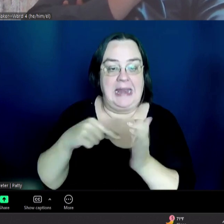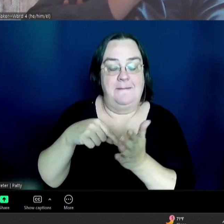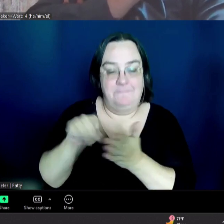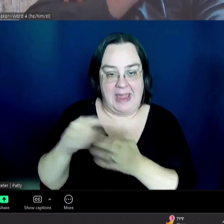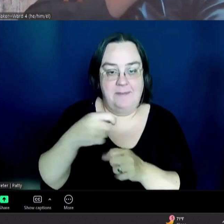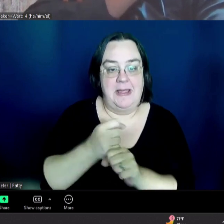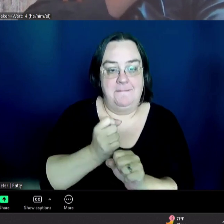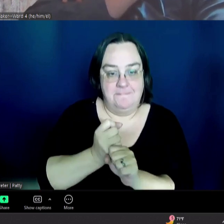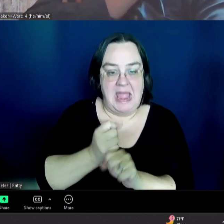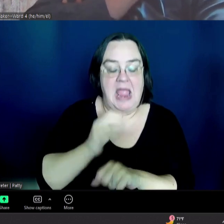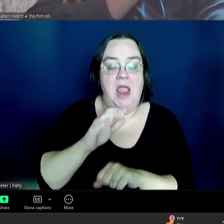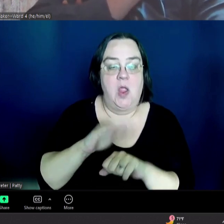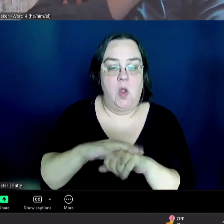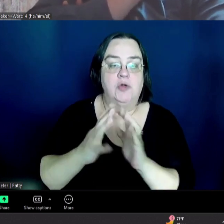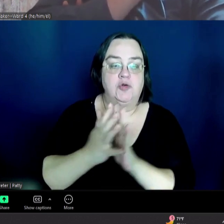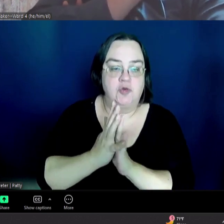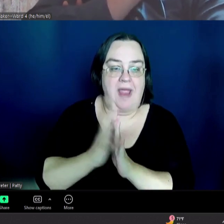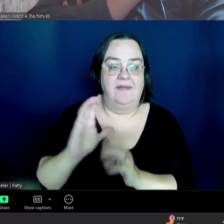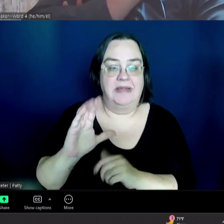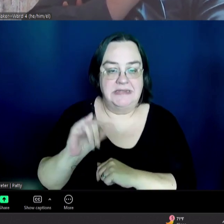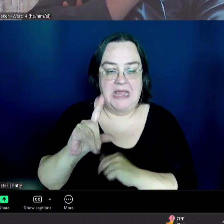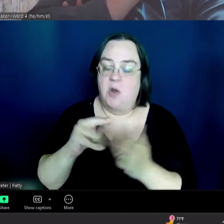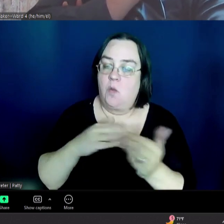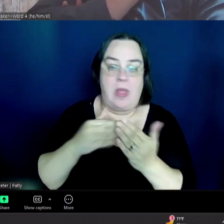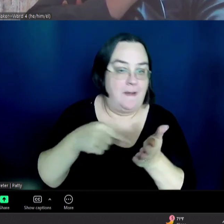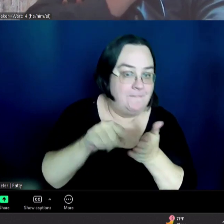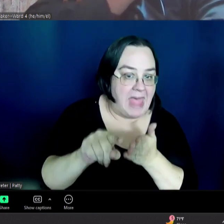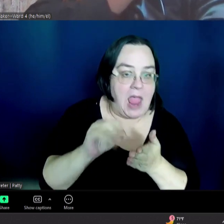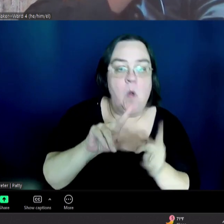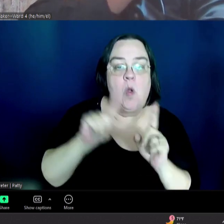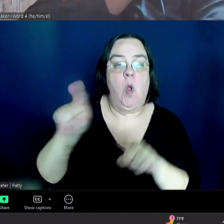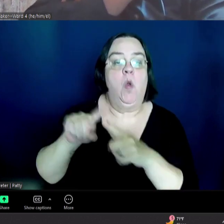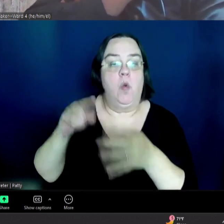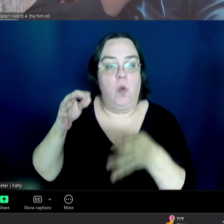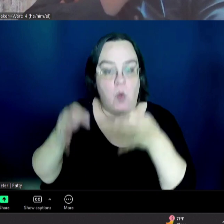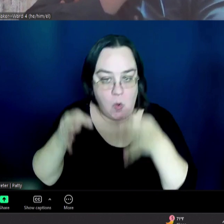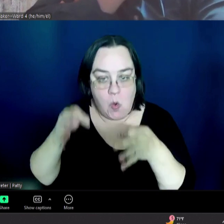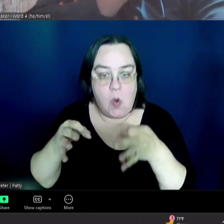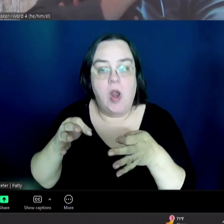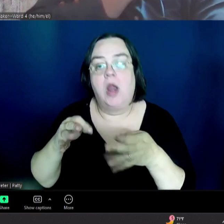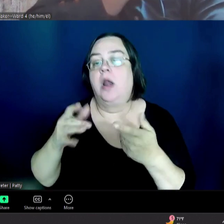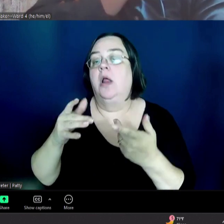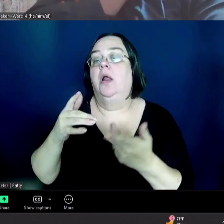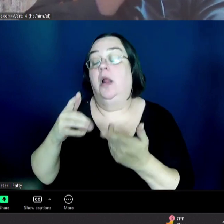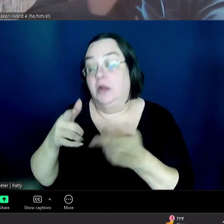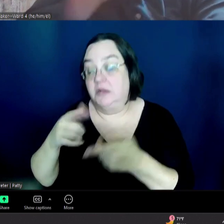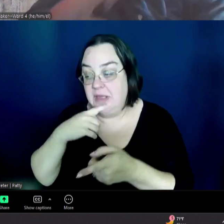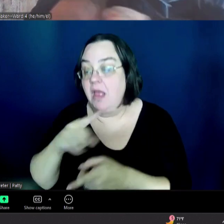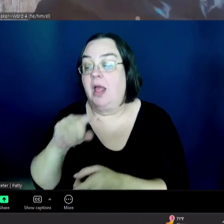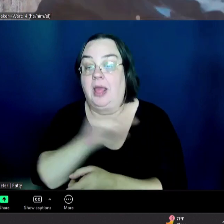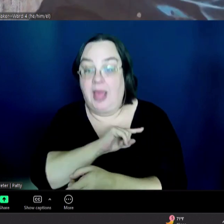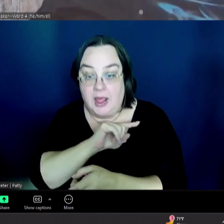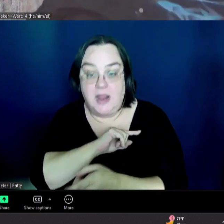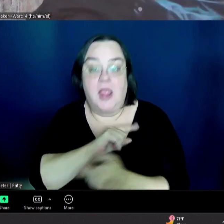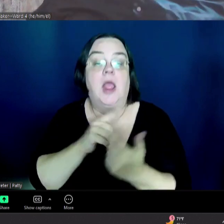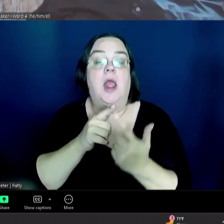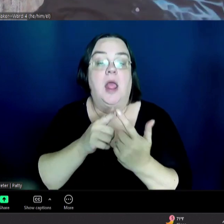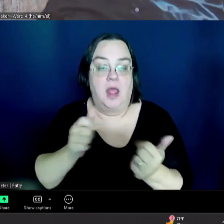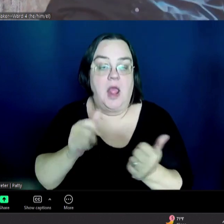traffic citation, whether someone pays it or goes to court and subsequently found guilty in a court trial, all that money goes